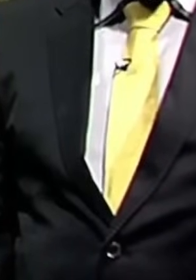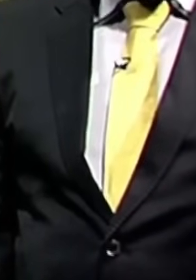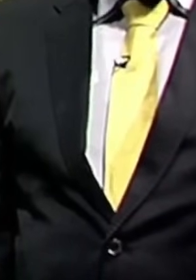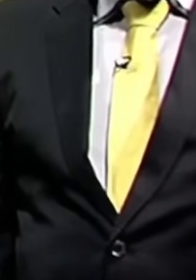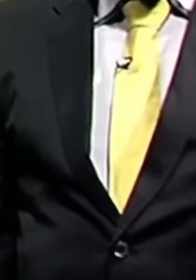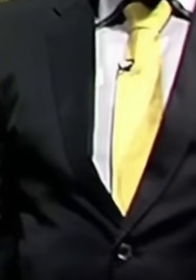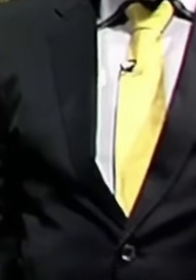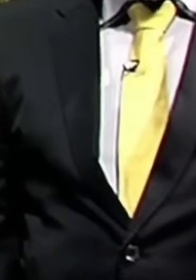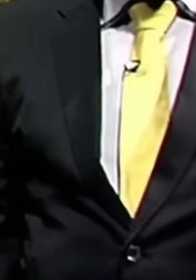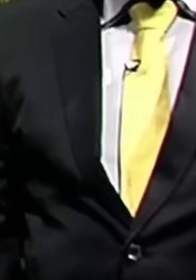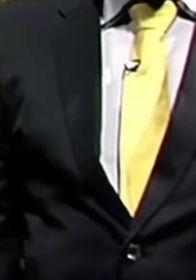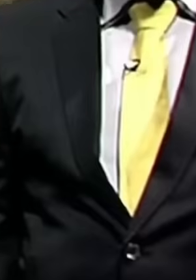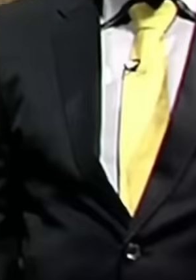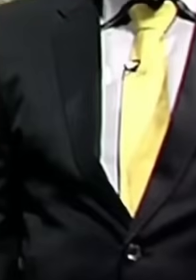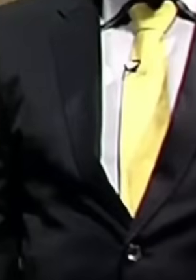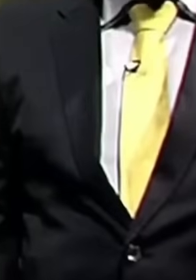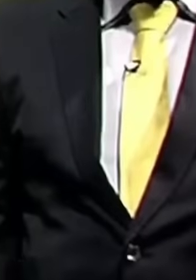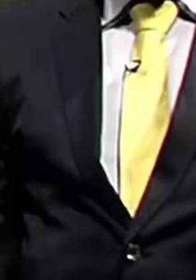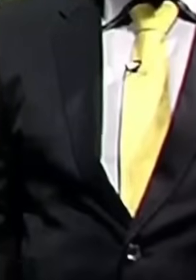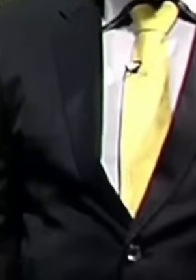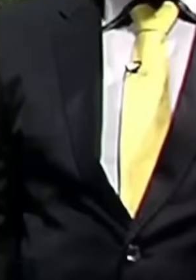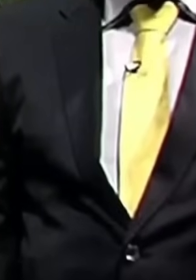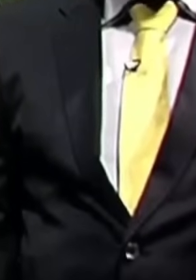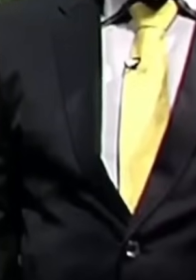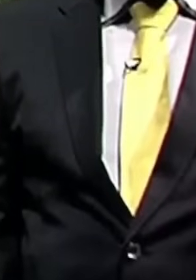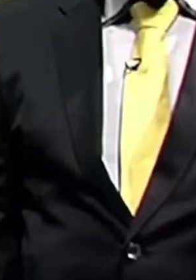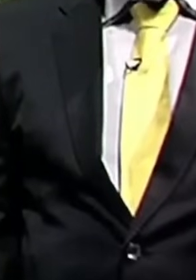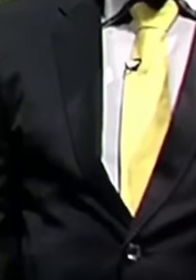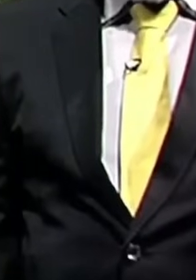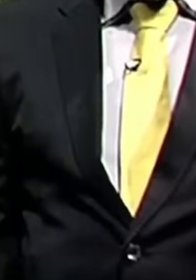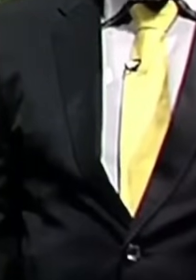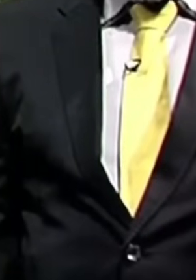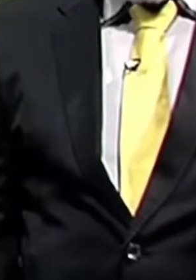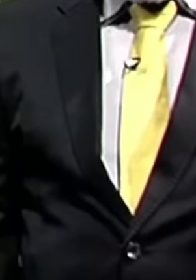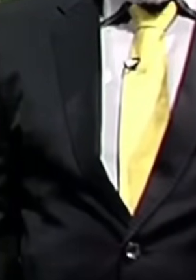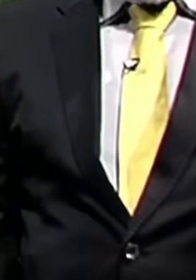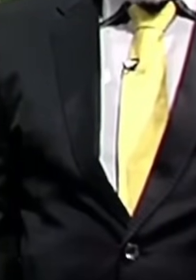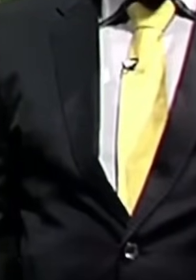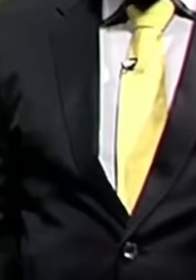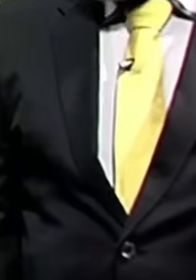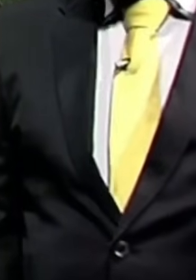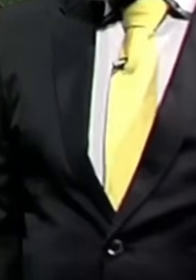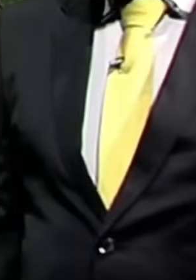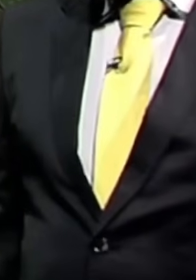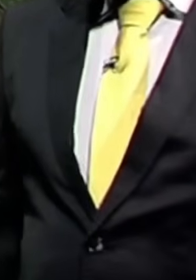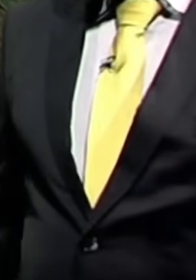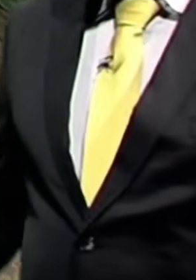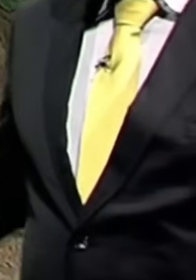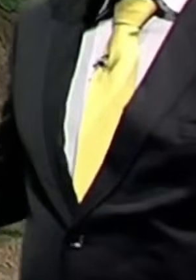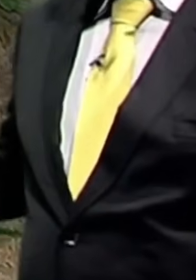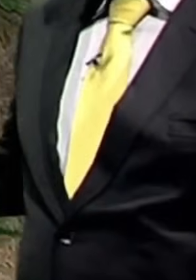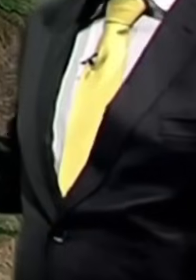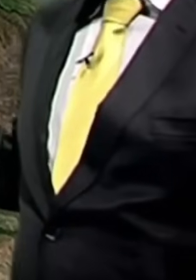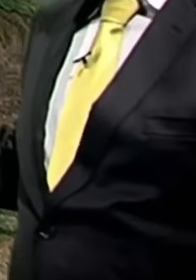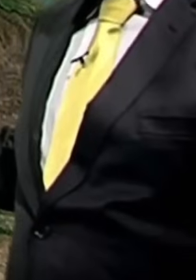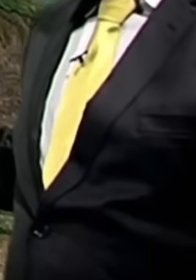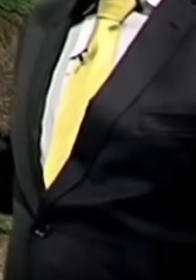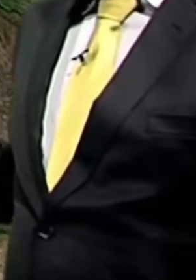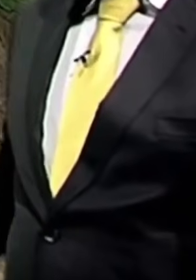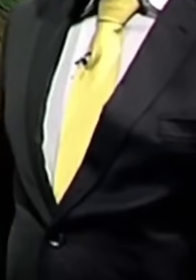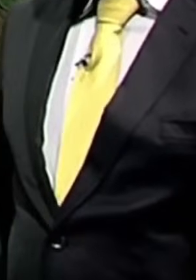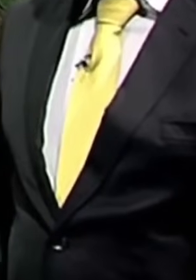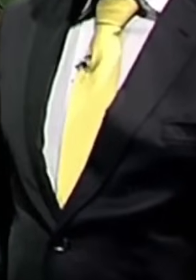Springbok mme ha re shebile ka hare go province ya Freystata province ya Freystata e tla ba le maemo a tleng of polopodi le tlefla tsoma shwa mtsumedi